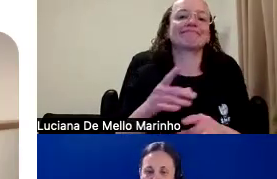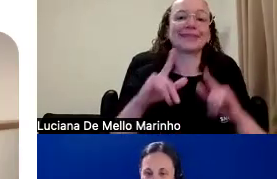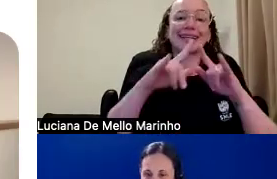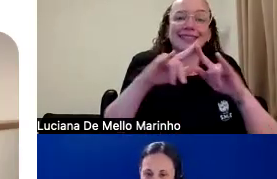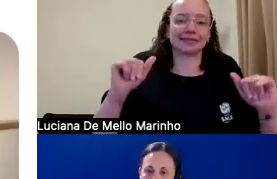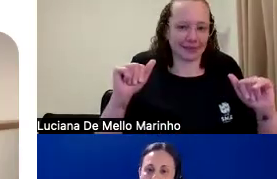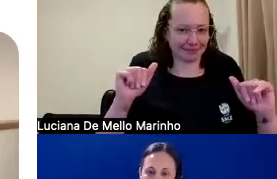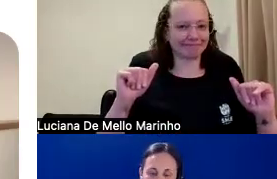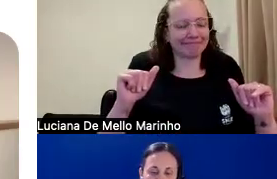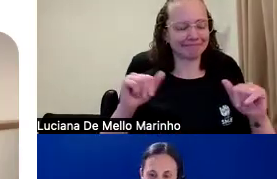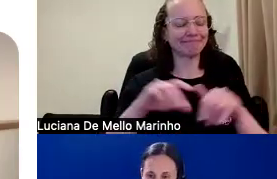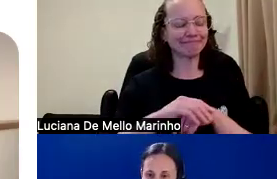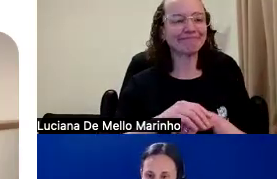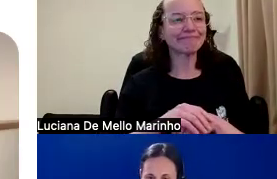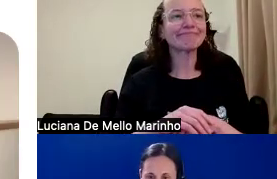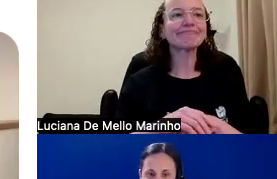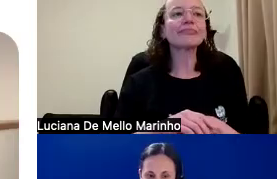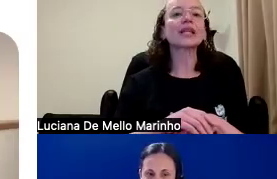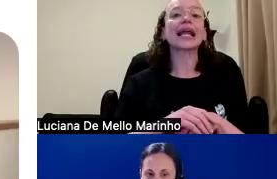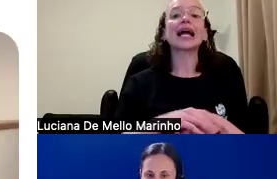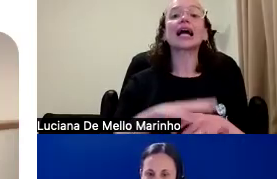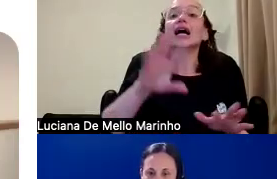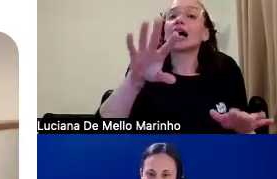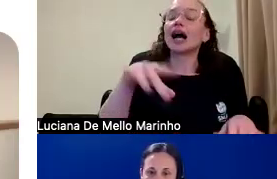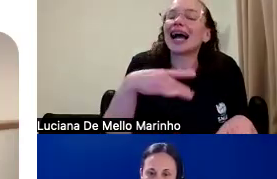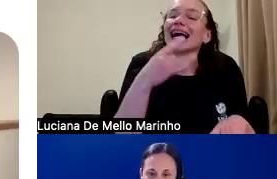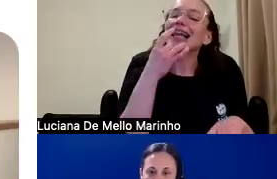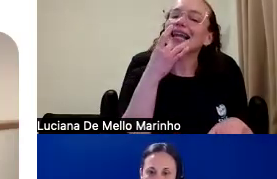patient clearly at the same time.